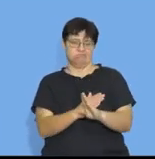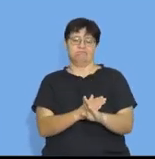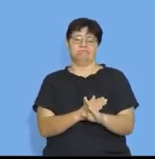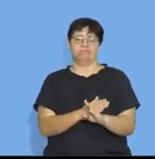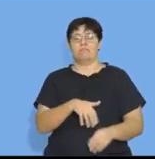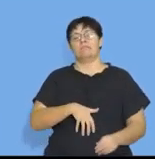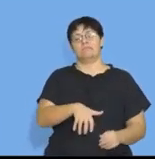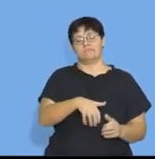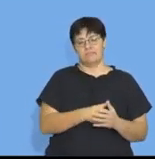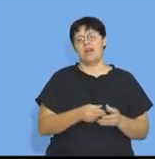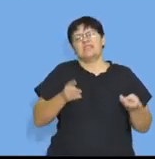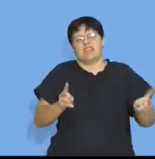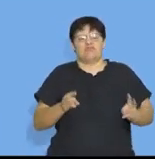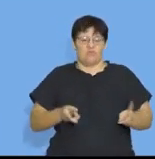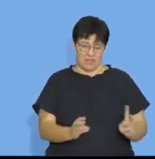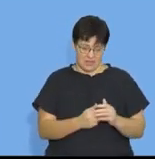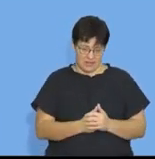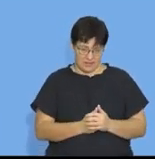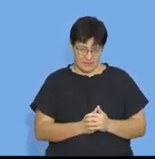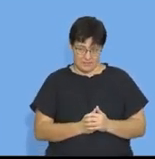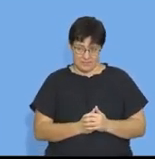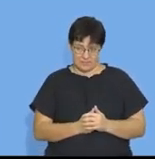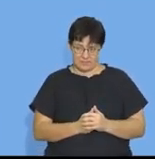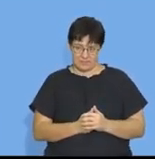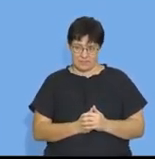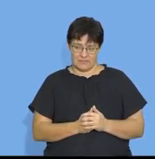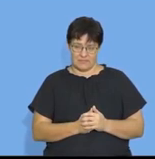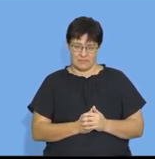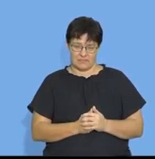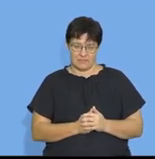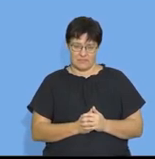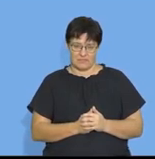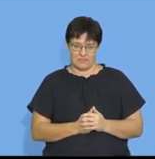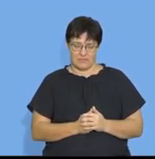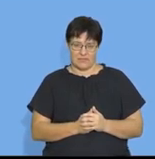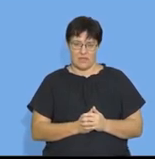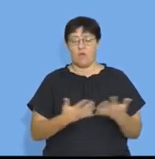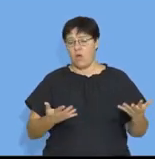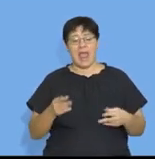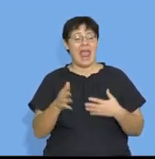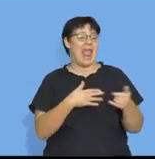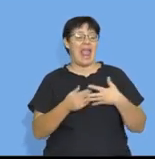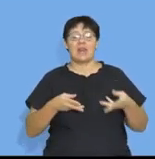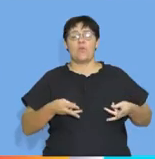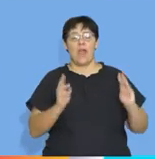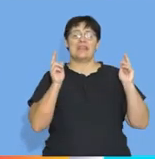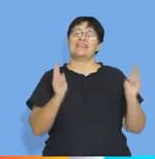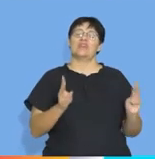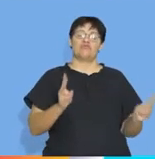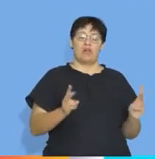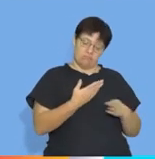that people can naturally do to help prevent unintended pregnancy. So any natural method does